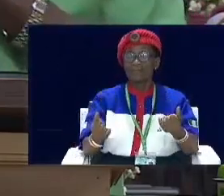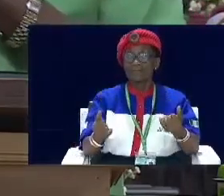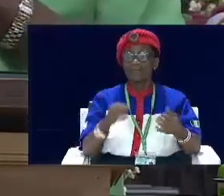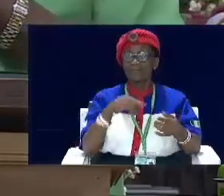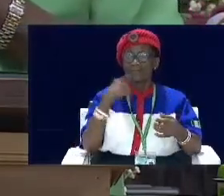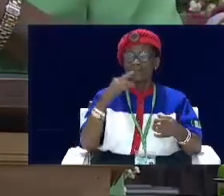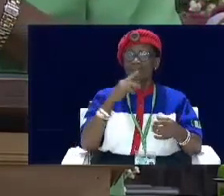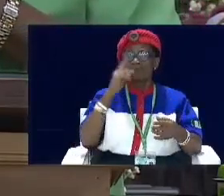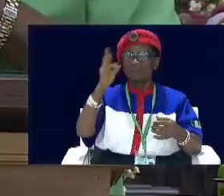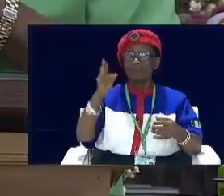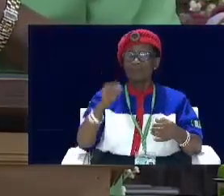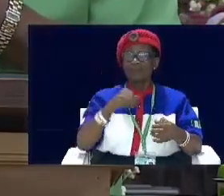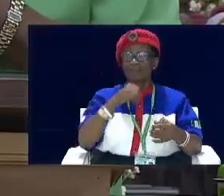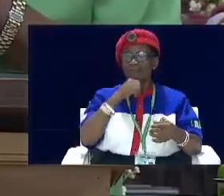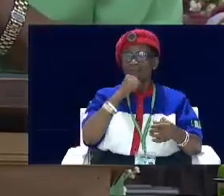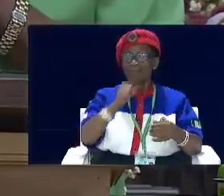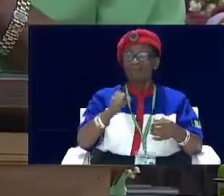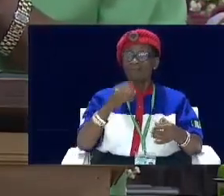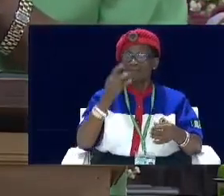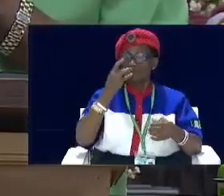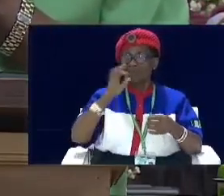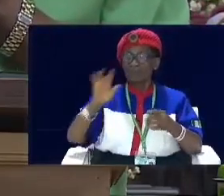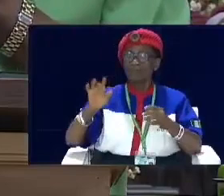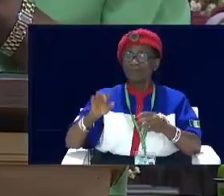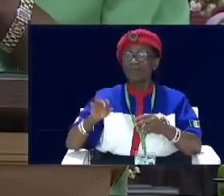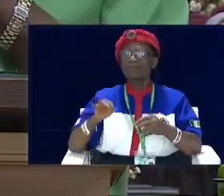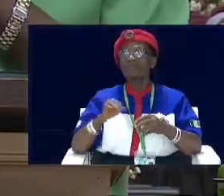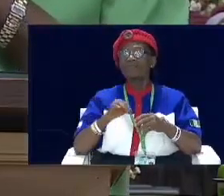yẹn, wọ́n ti darúgbó, wọn ò sì rọ̀ kan.